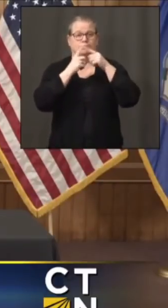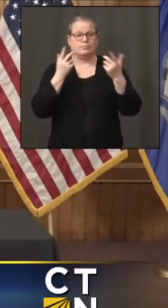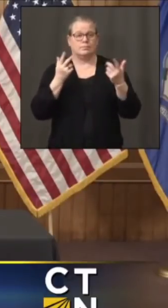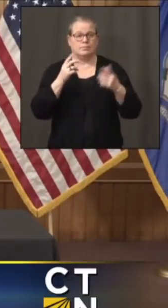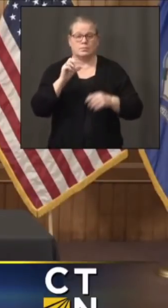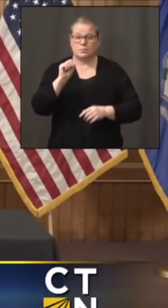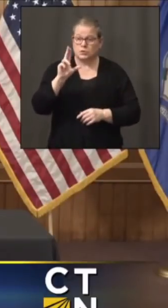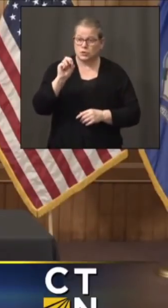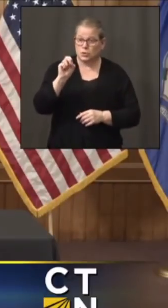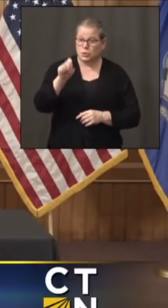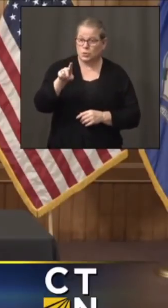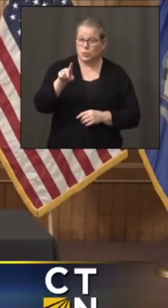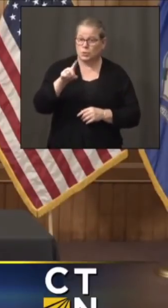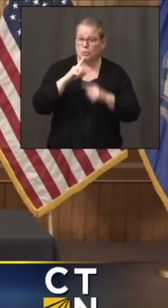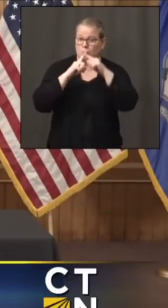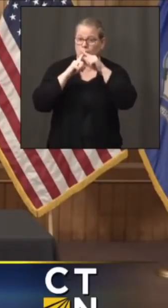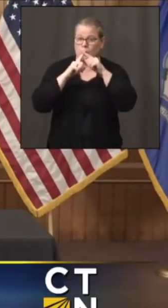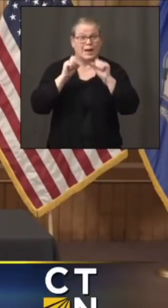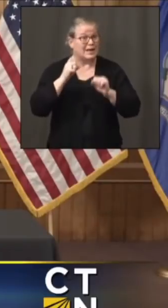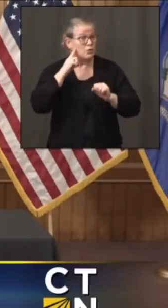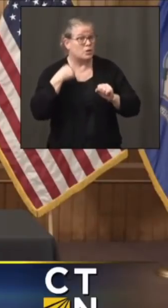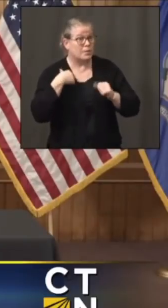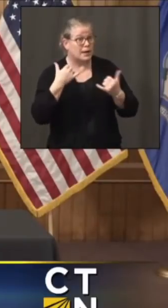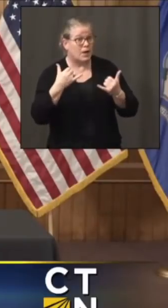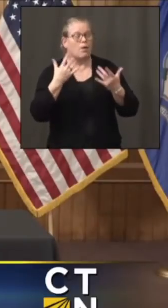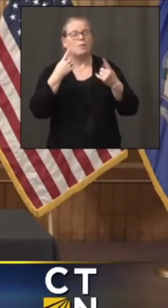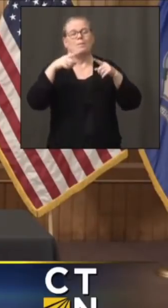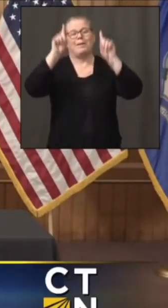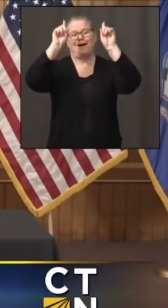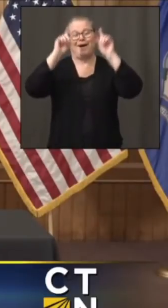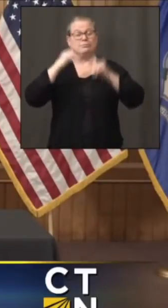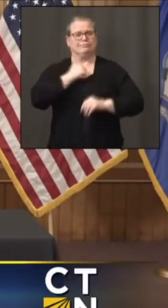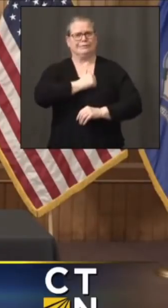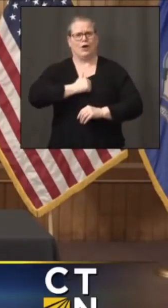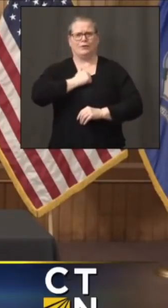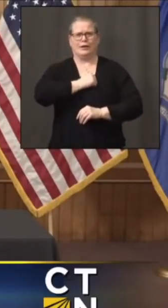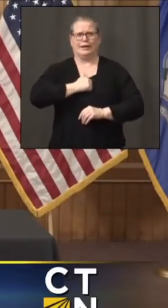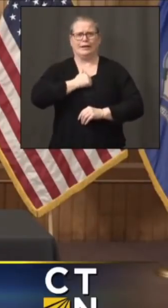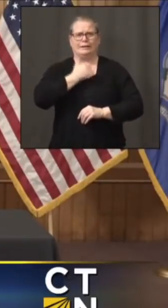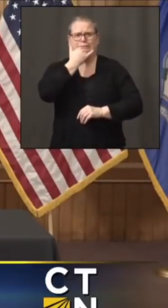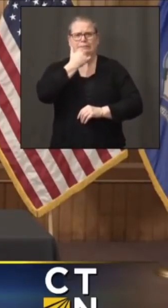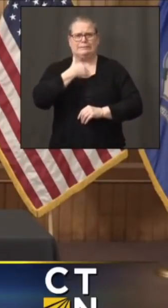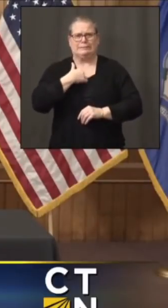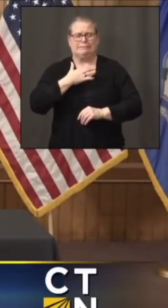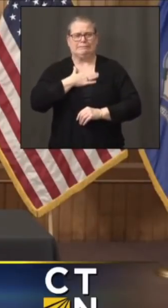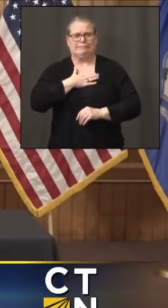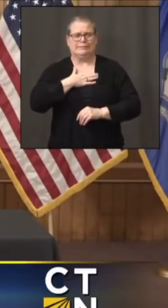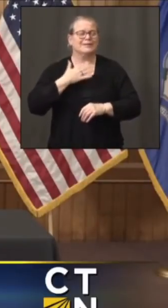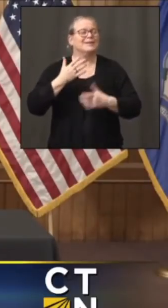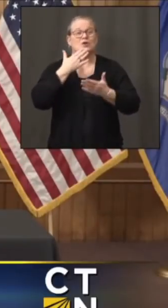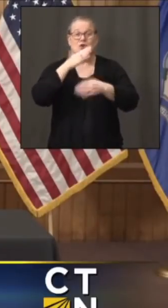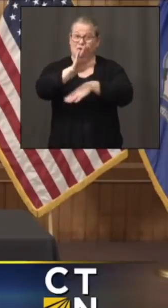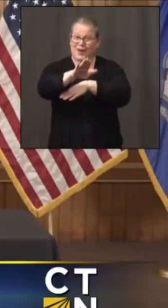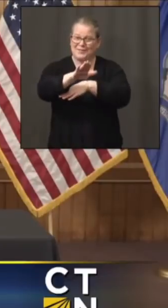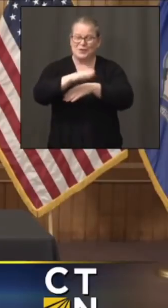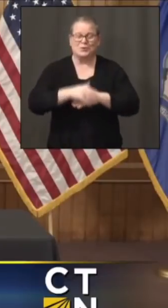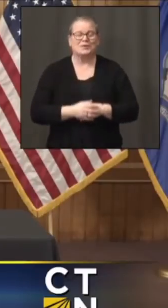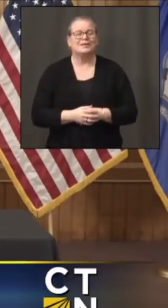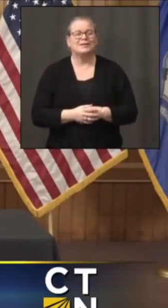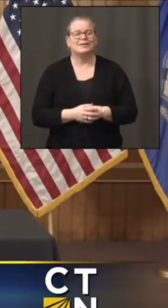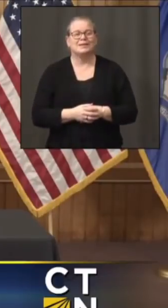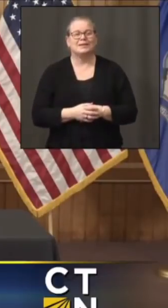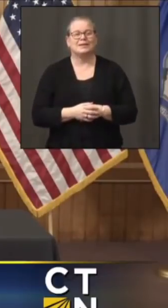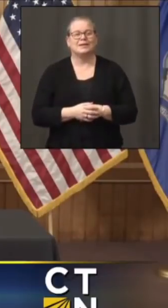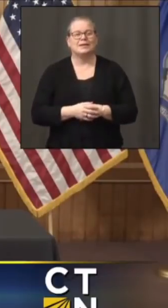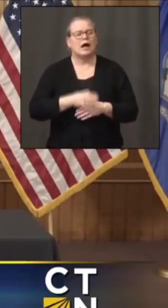Sue Haig, are you there? How's that? Can you hear me? You sound back. Oh, sorry about that. Good afternoon. What is the